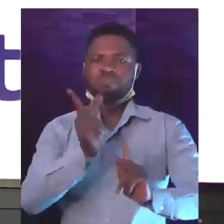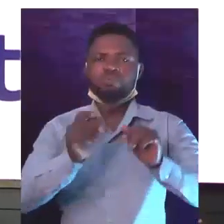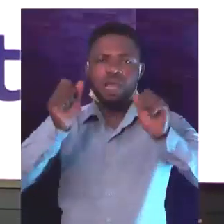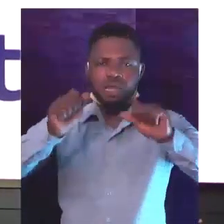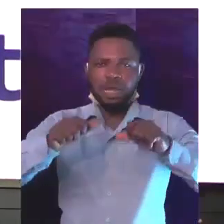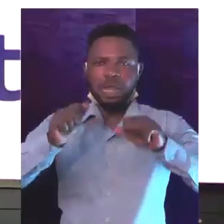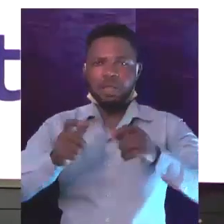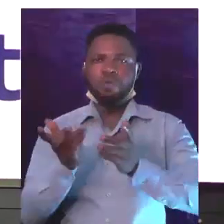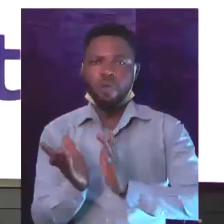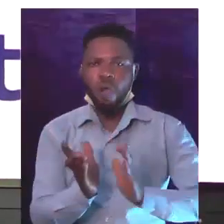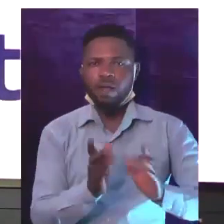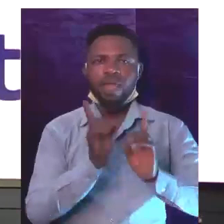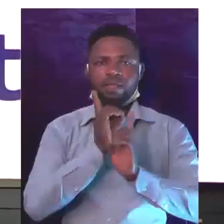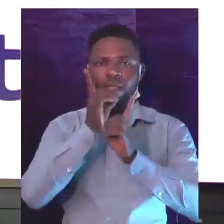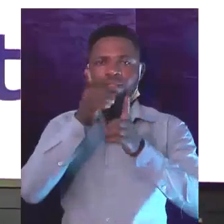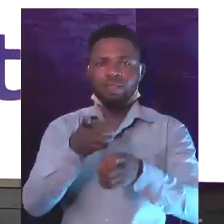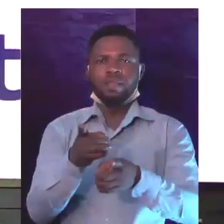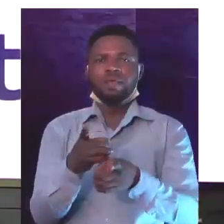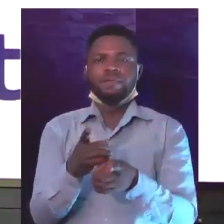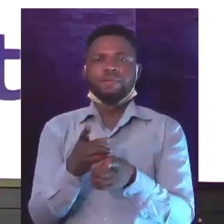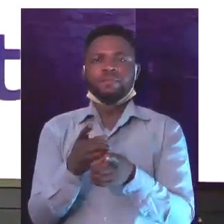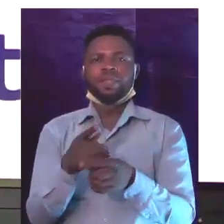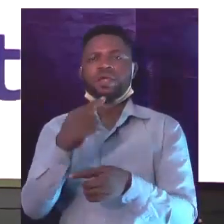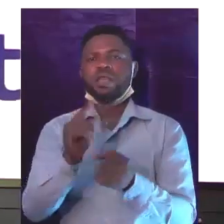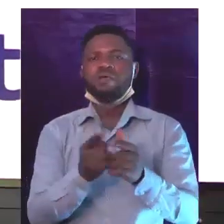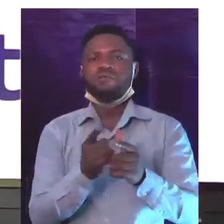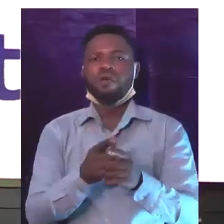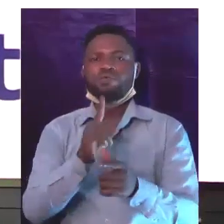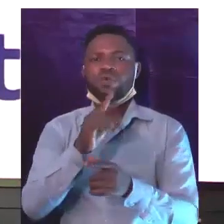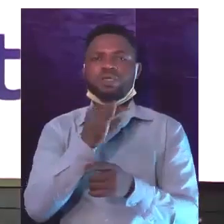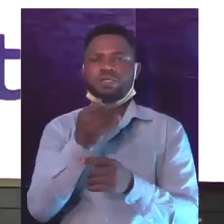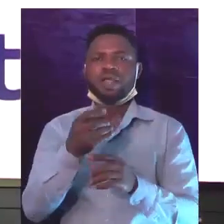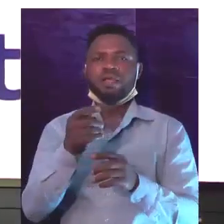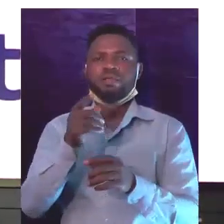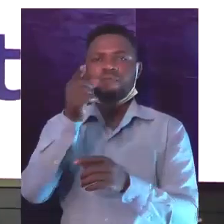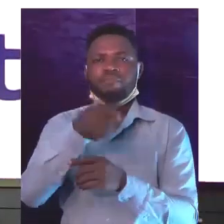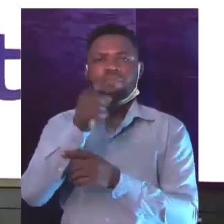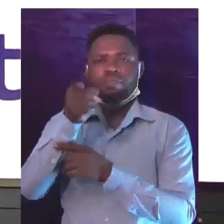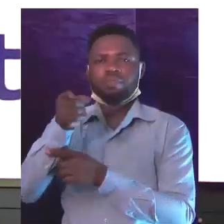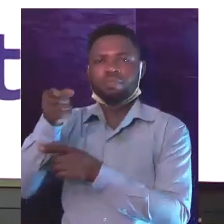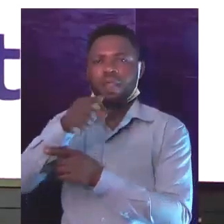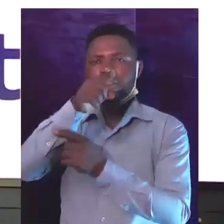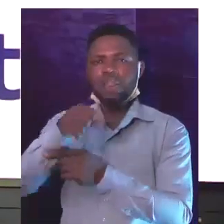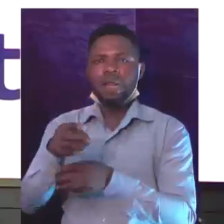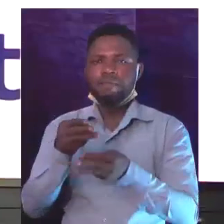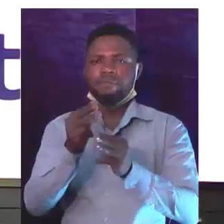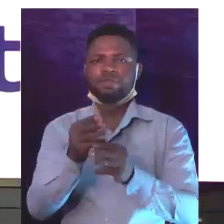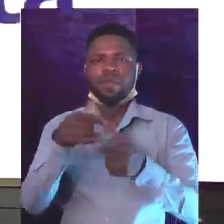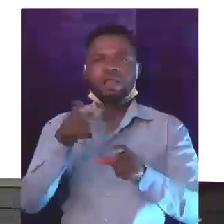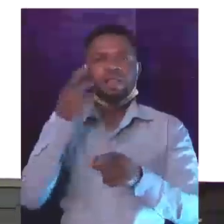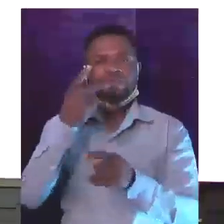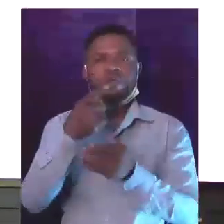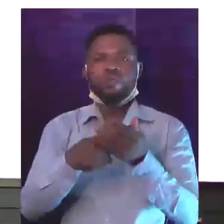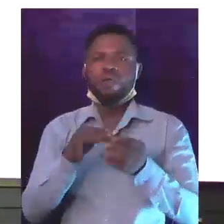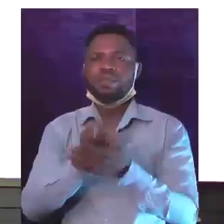can organize data. The first one we want to look at is the tally method. It's the basic step. Let's see what that is